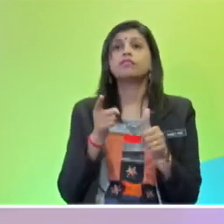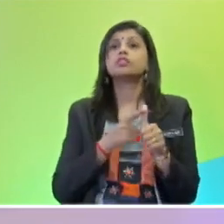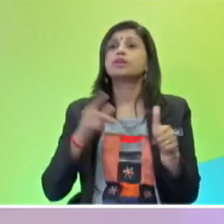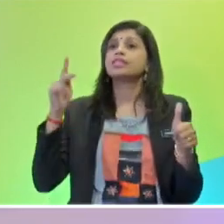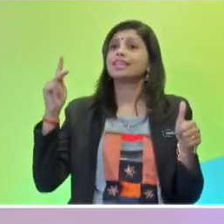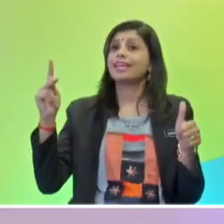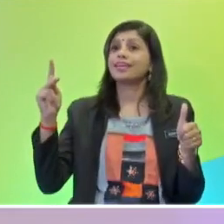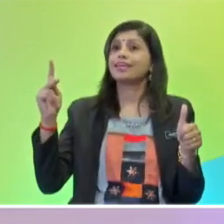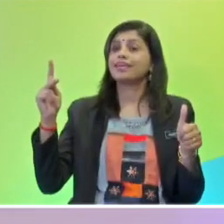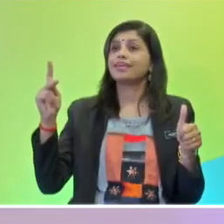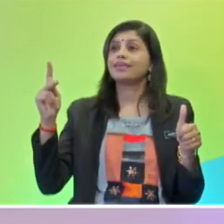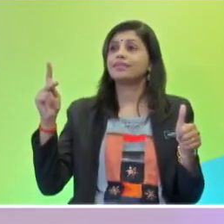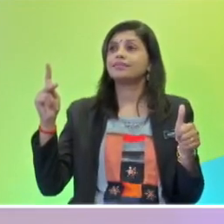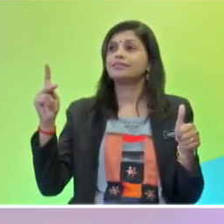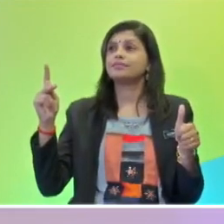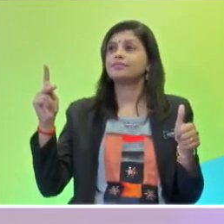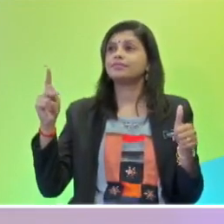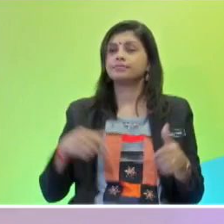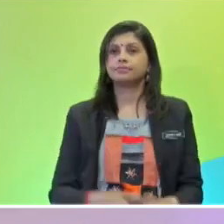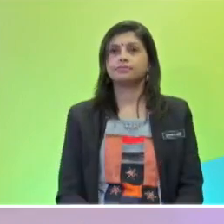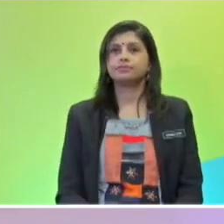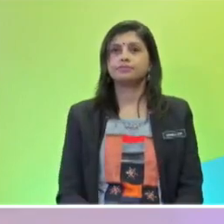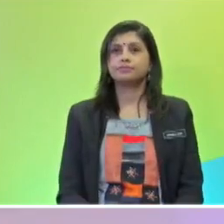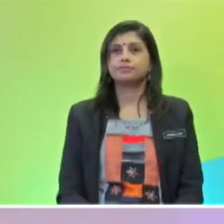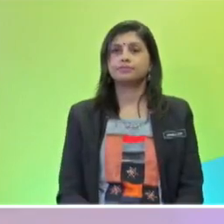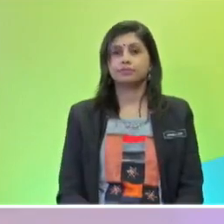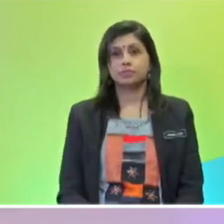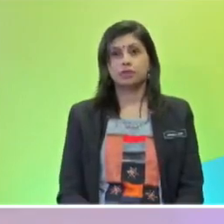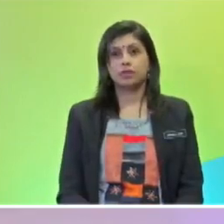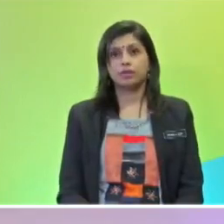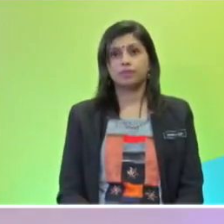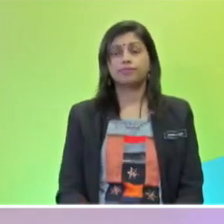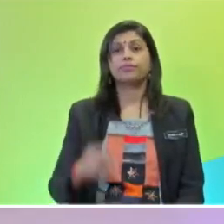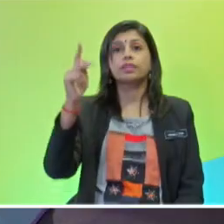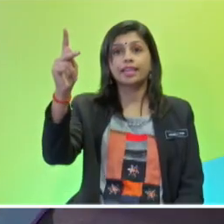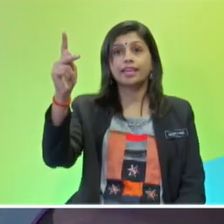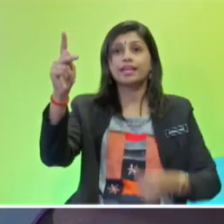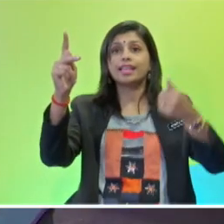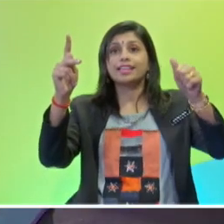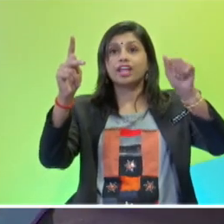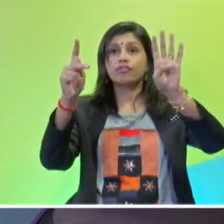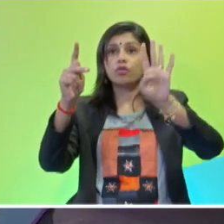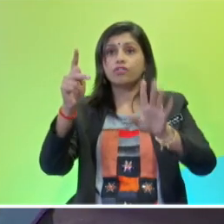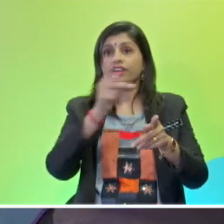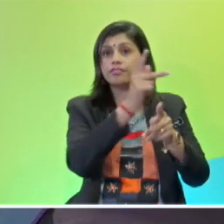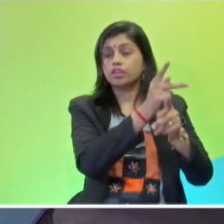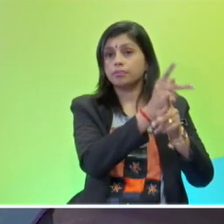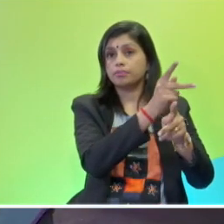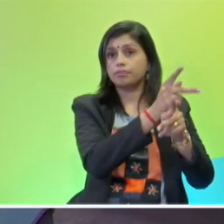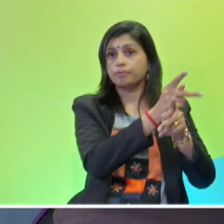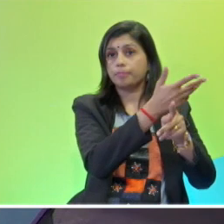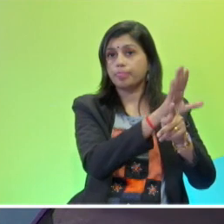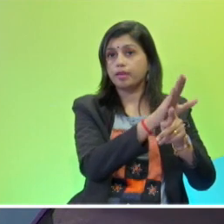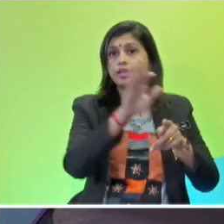to change this one over here into improper fraction. Yes. So let me just make By adding, just by adding